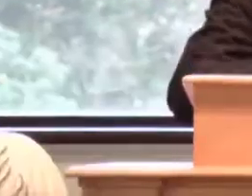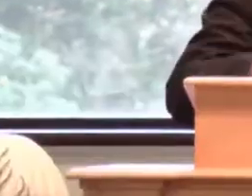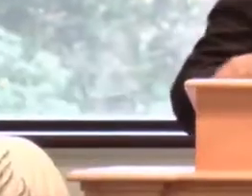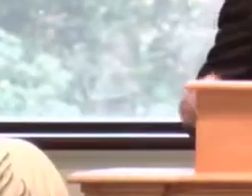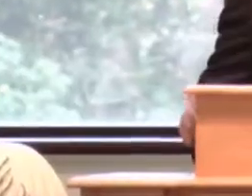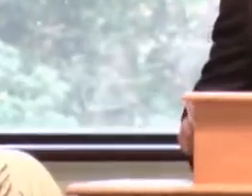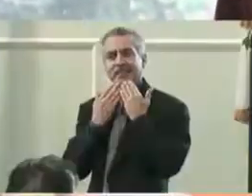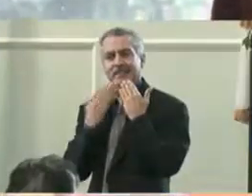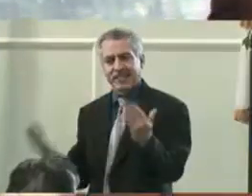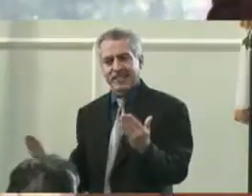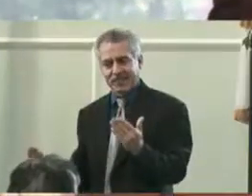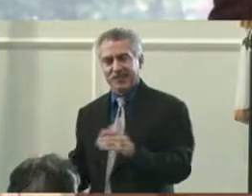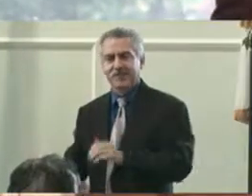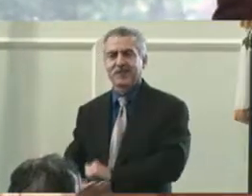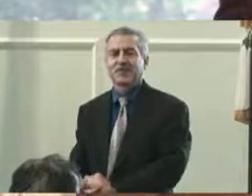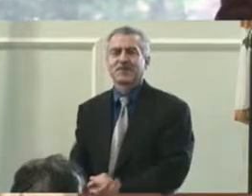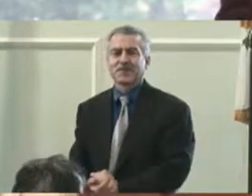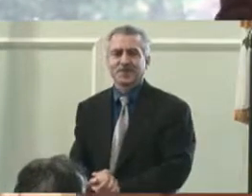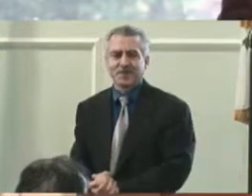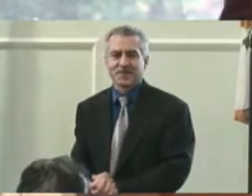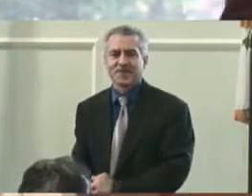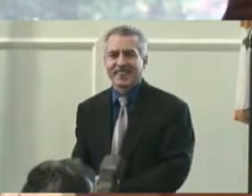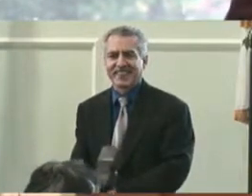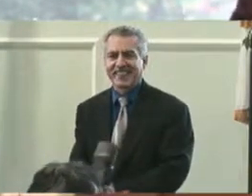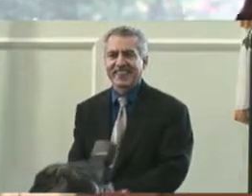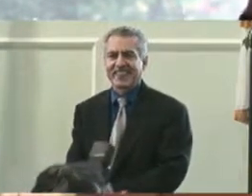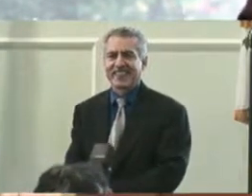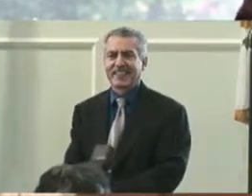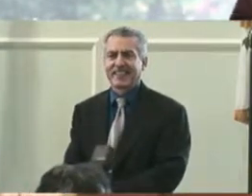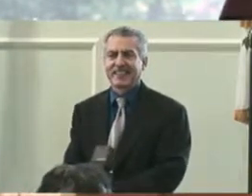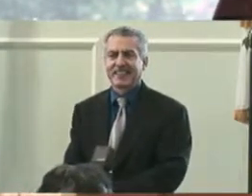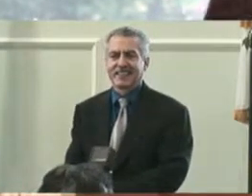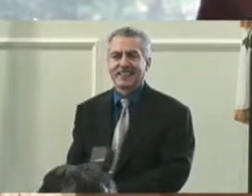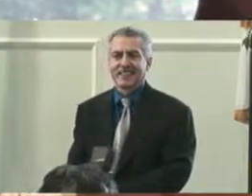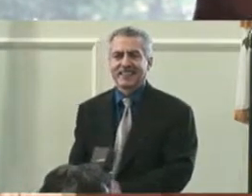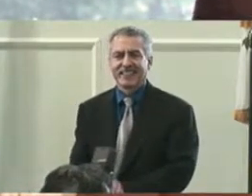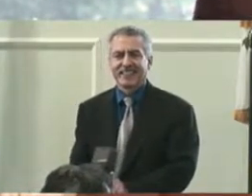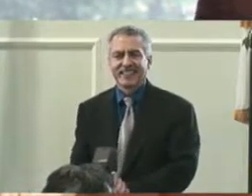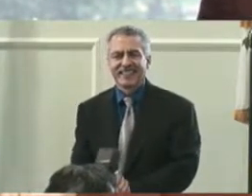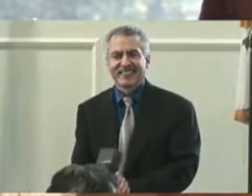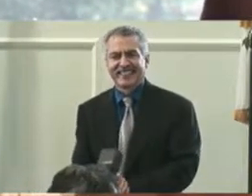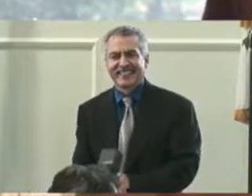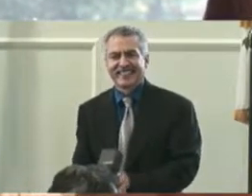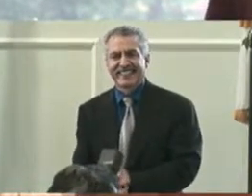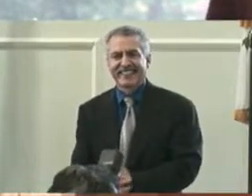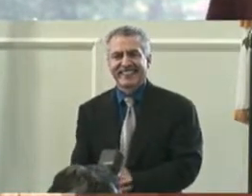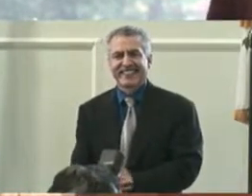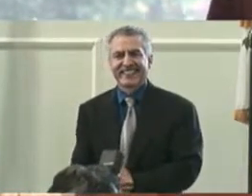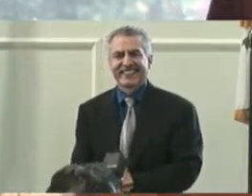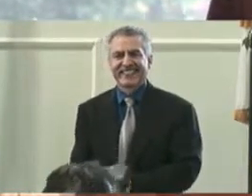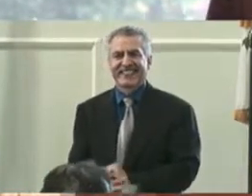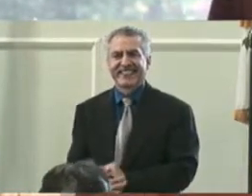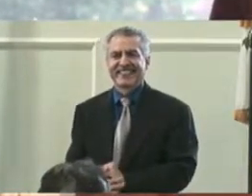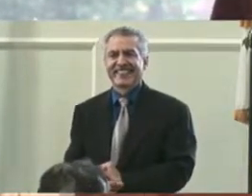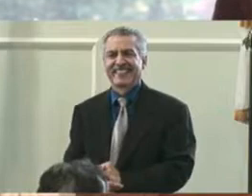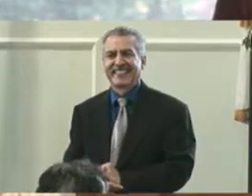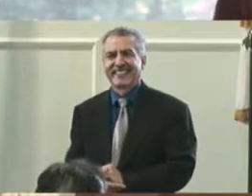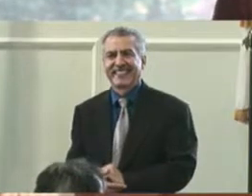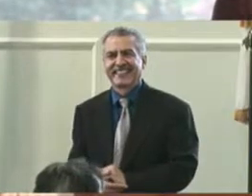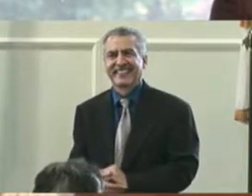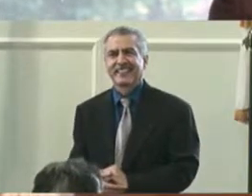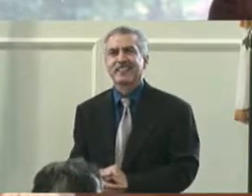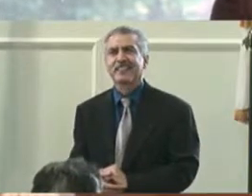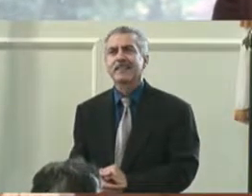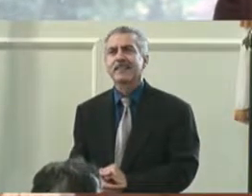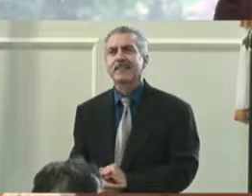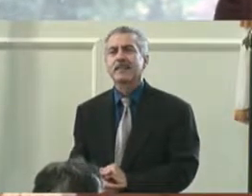Thank you, Larry. Thank you for being here today. Just a couple of things that I'd like to point out to. The first thing is,